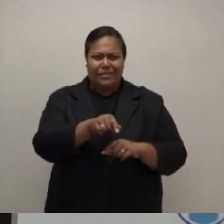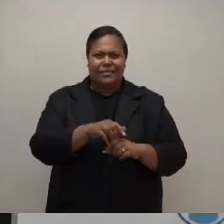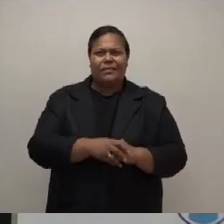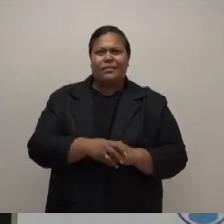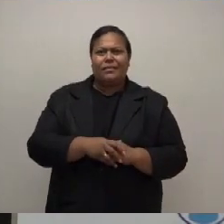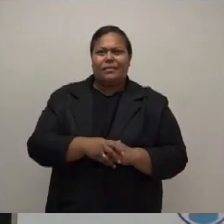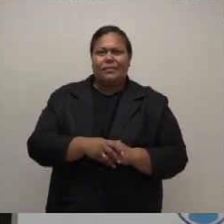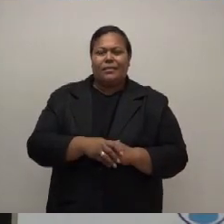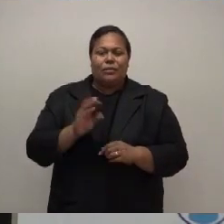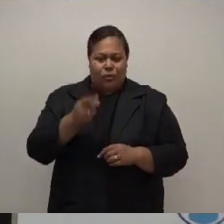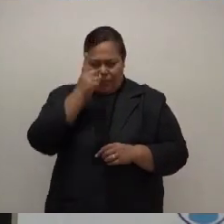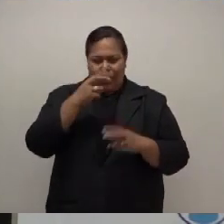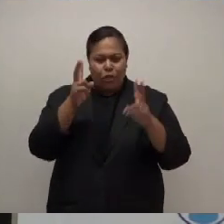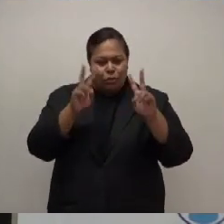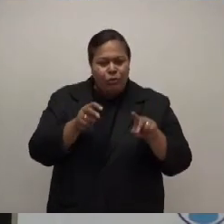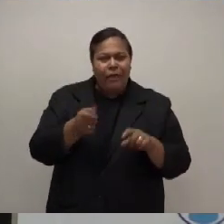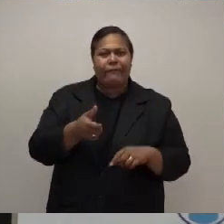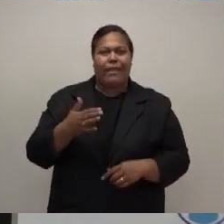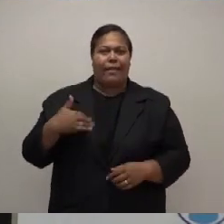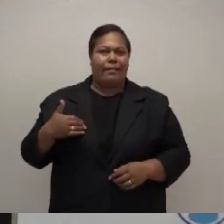ownership over their health and well-being.